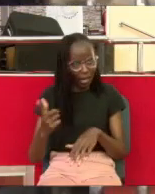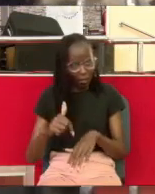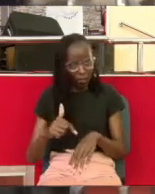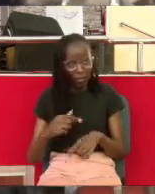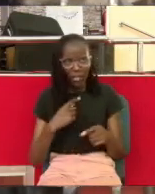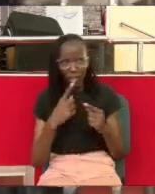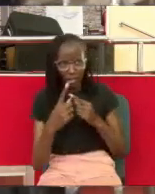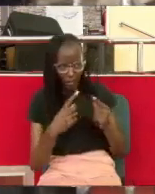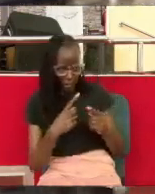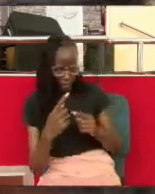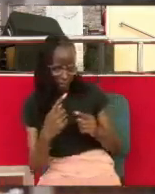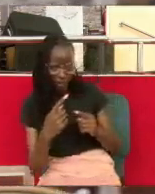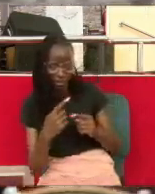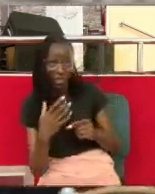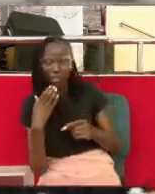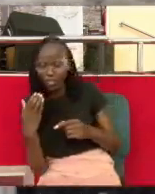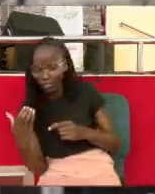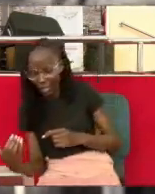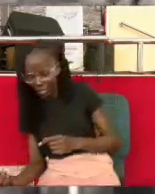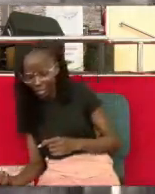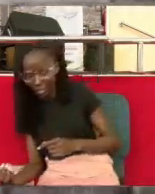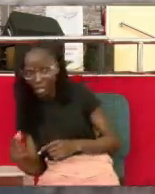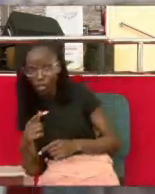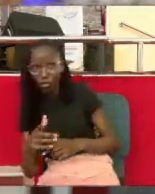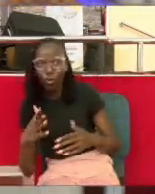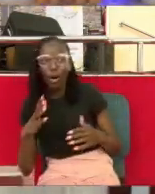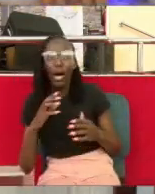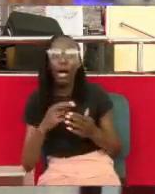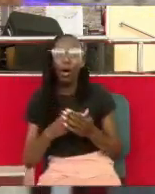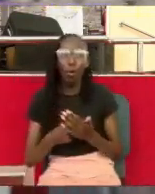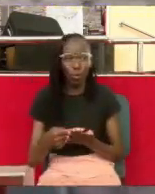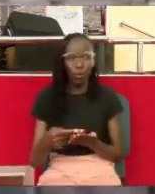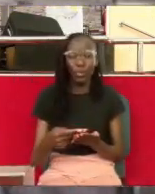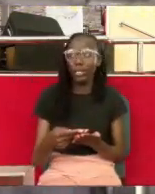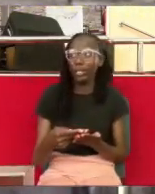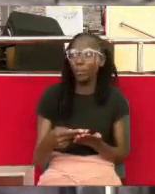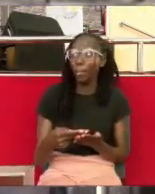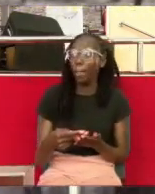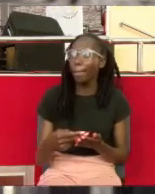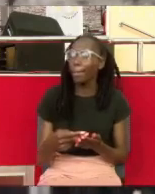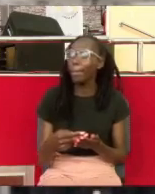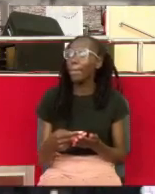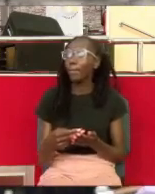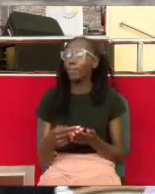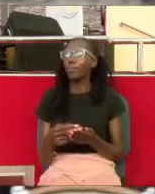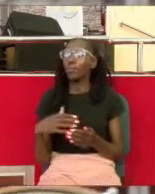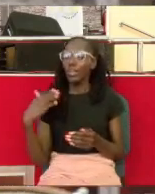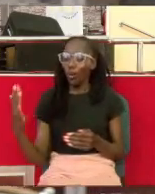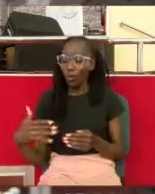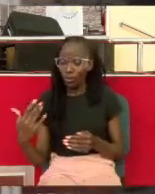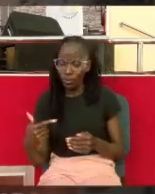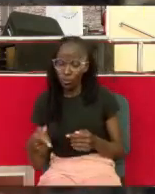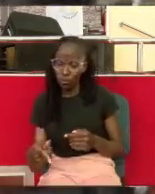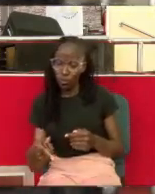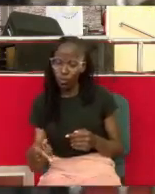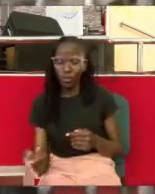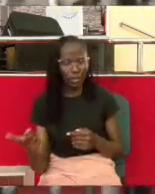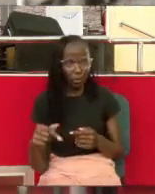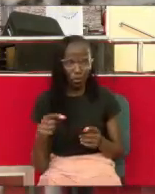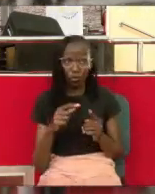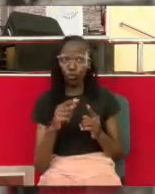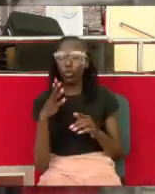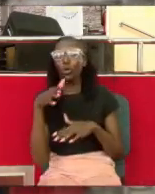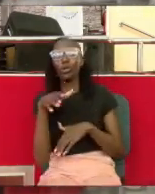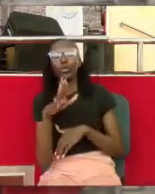told, Son, you have been made whole. You know, every time we come back to God, he has